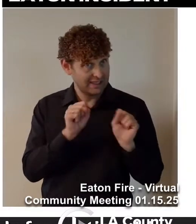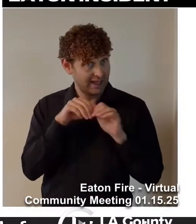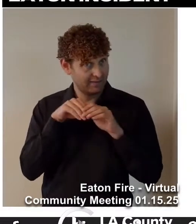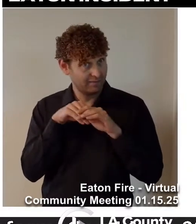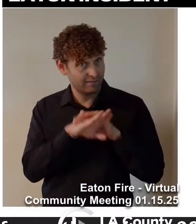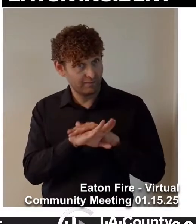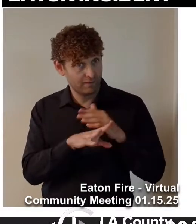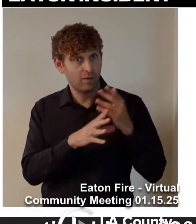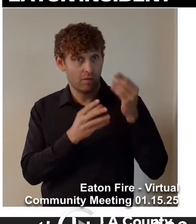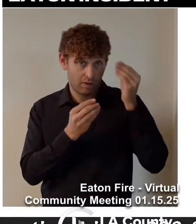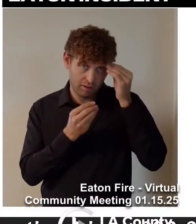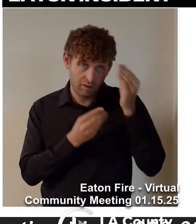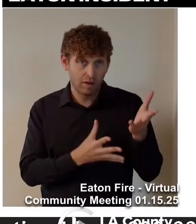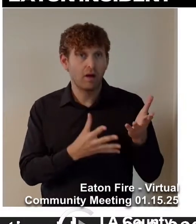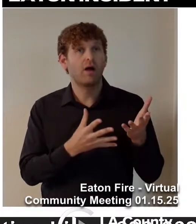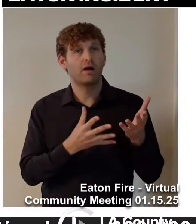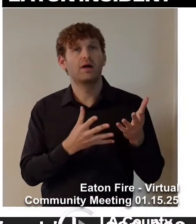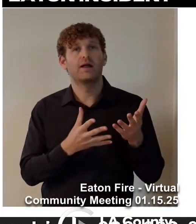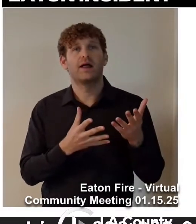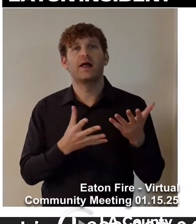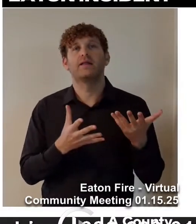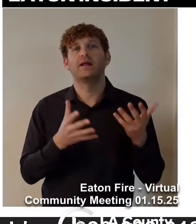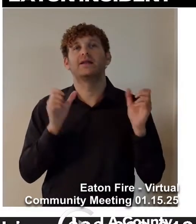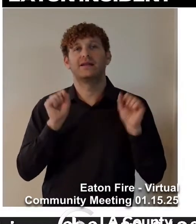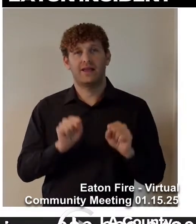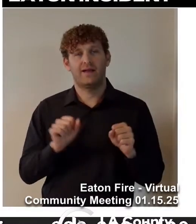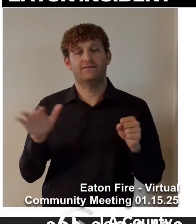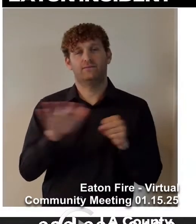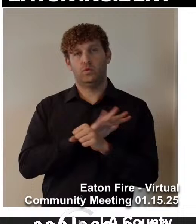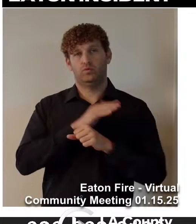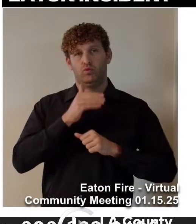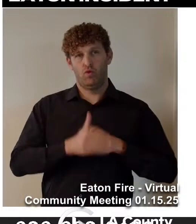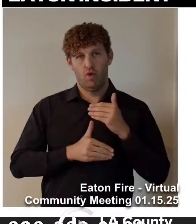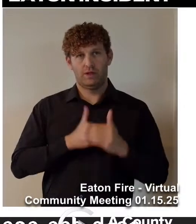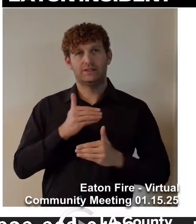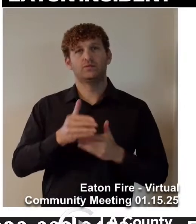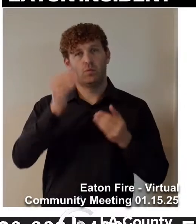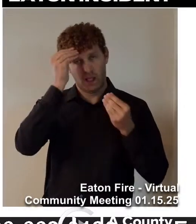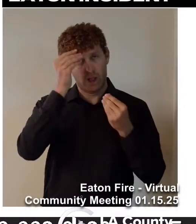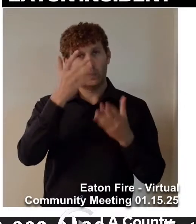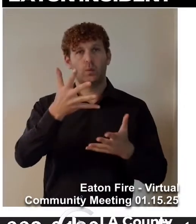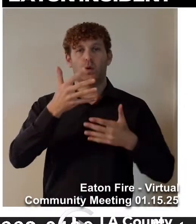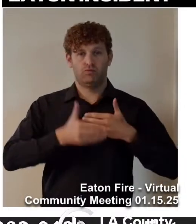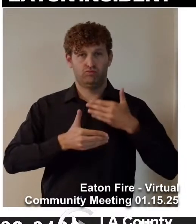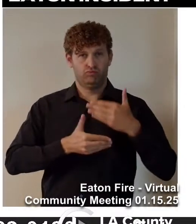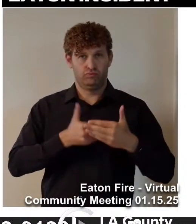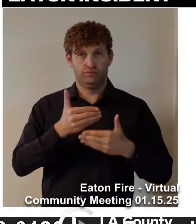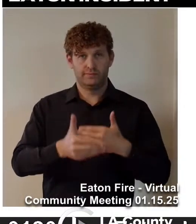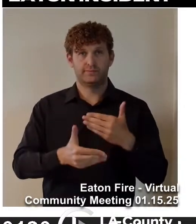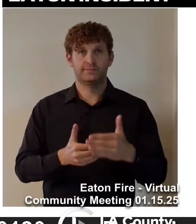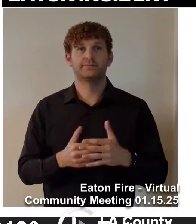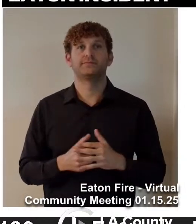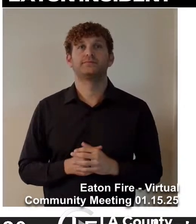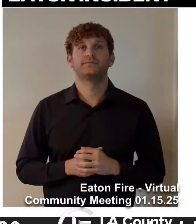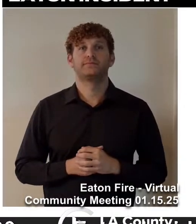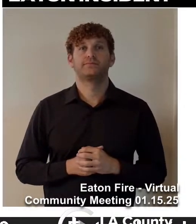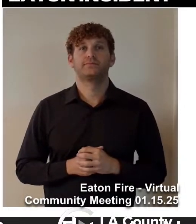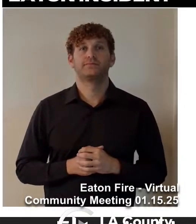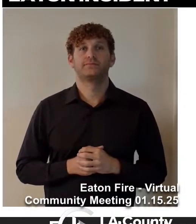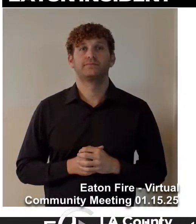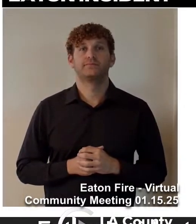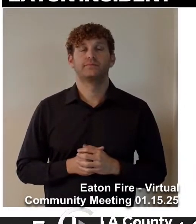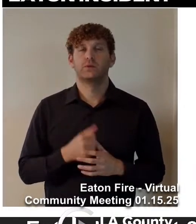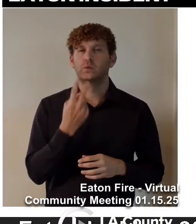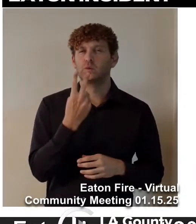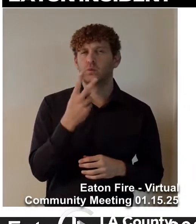won't be until the end of the entire process. Just want to clarify that. two questions that are kind of tagged together. How do we